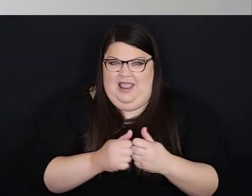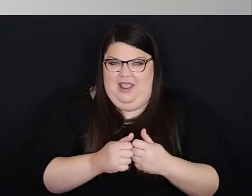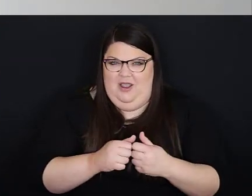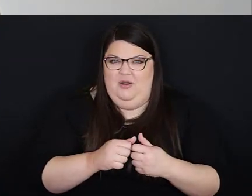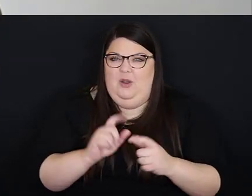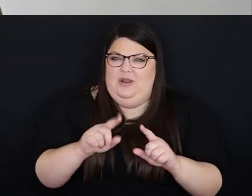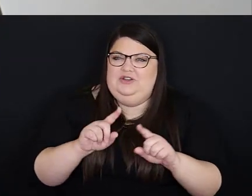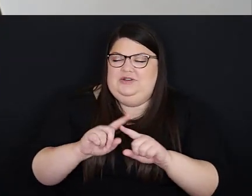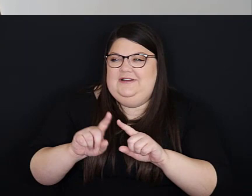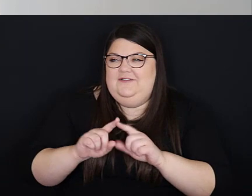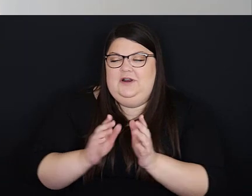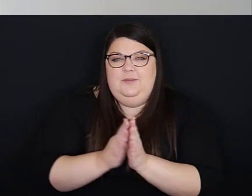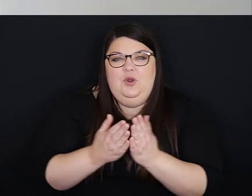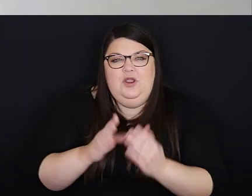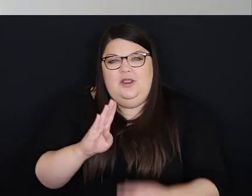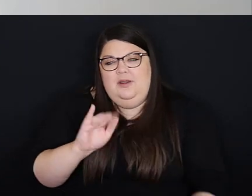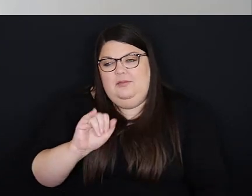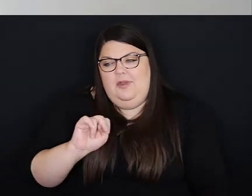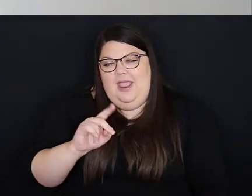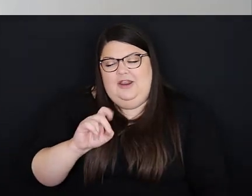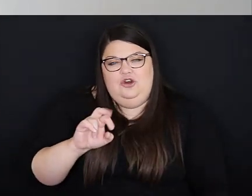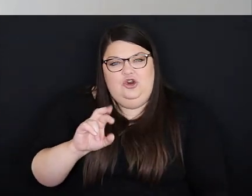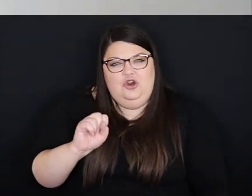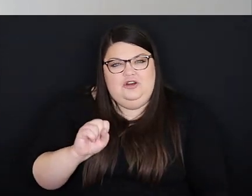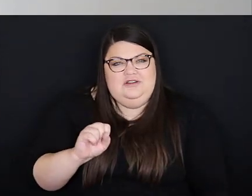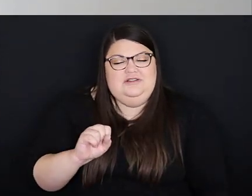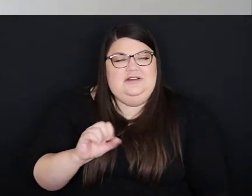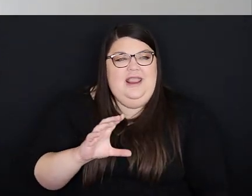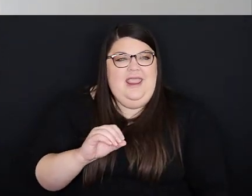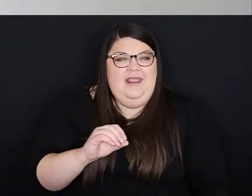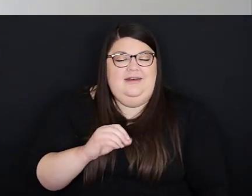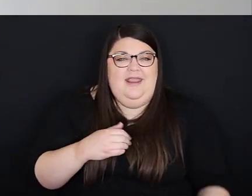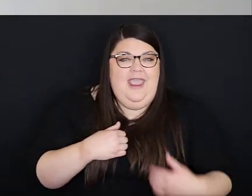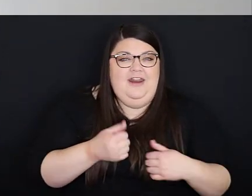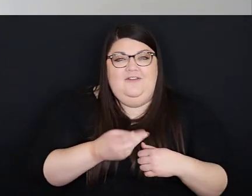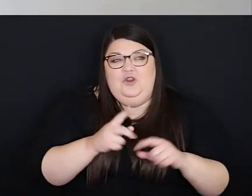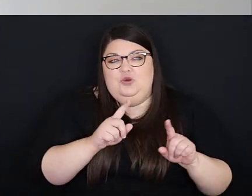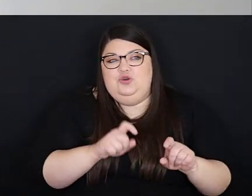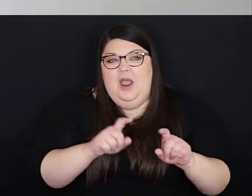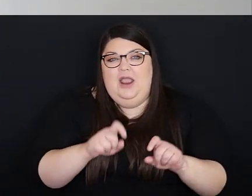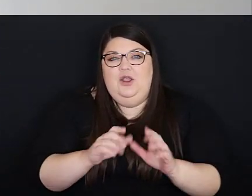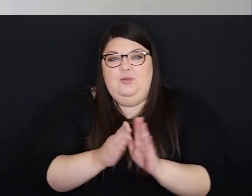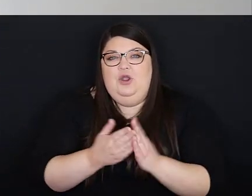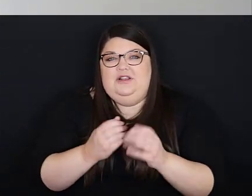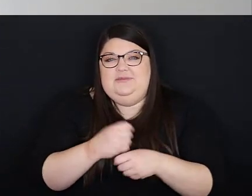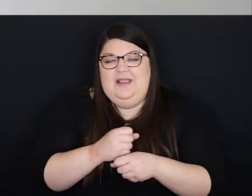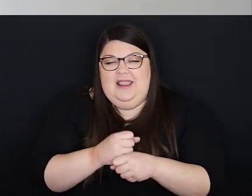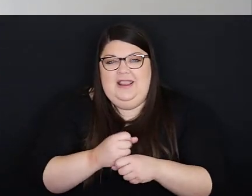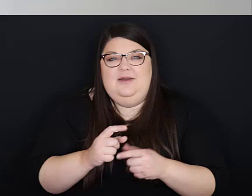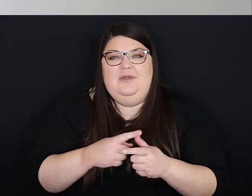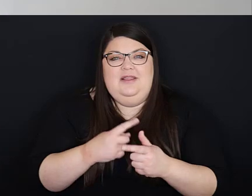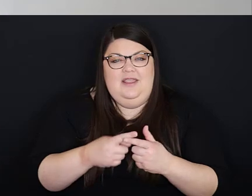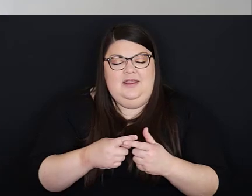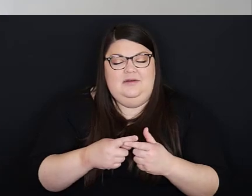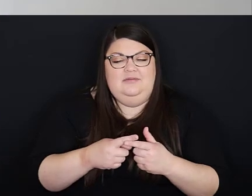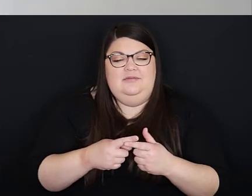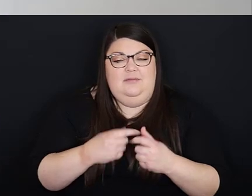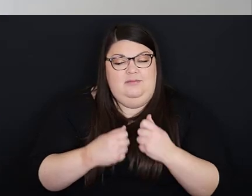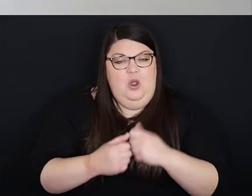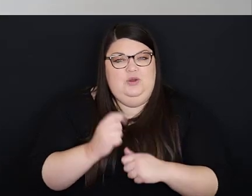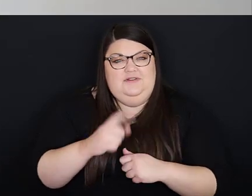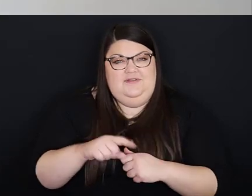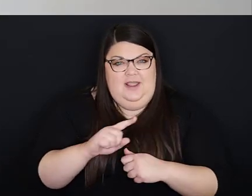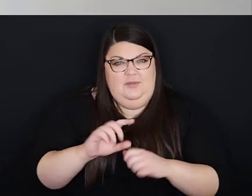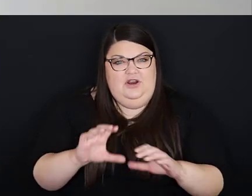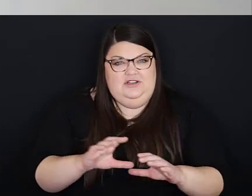different bookbinders and found, had a couple trial books made, but then